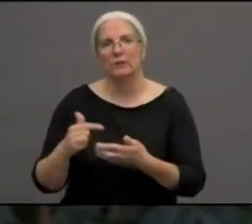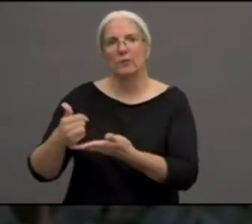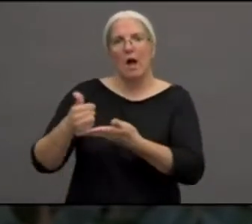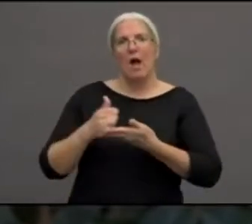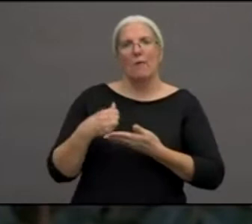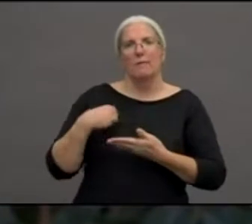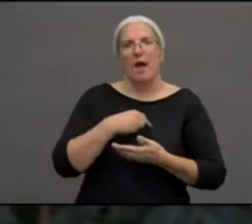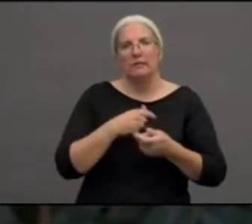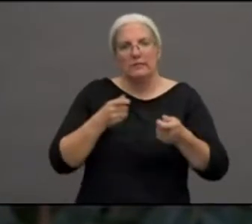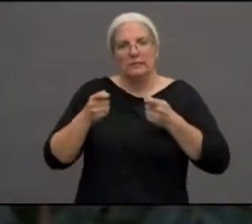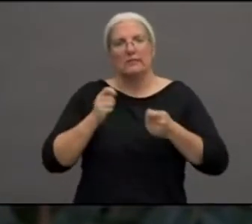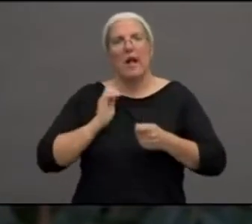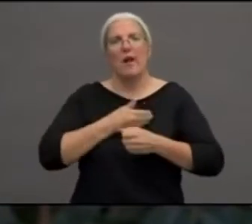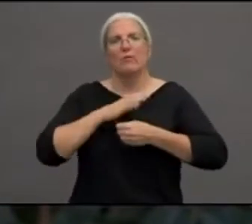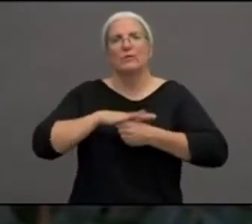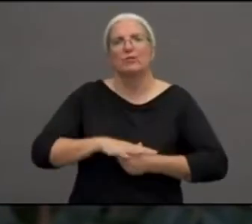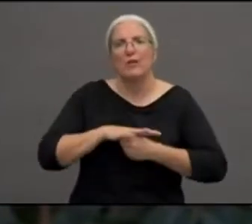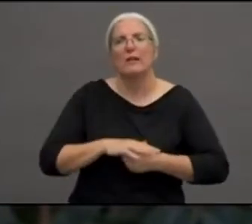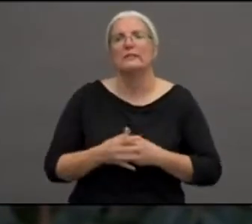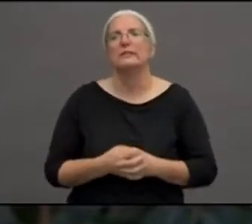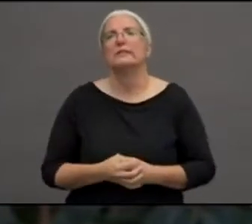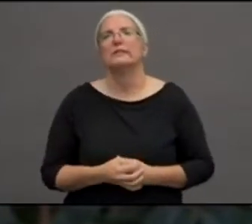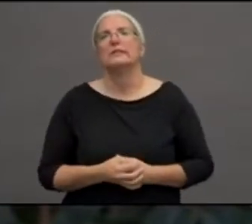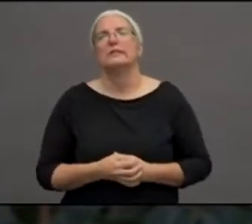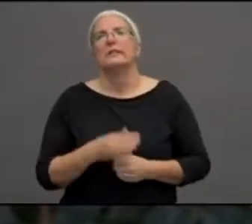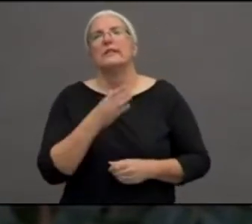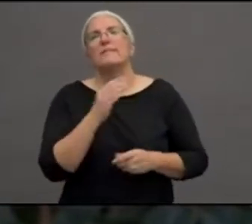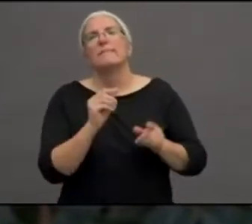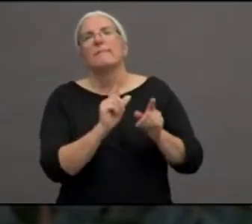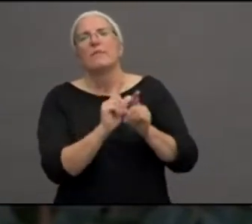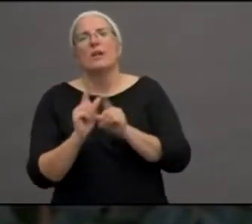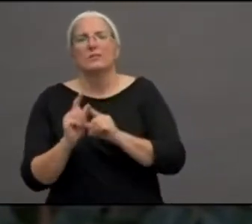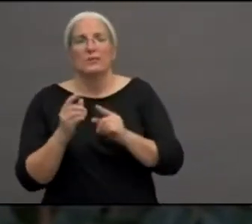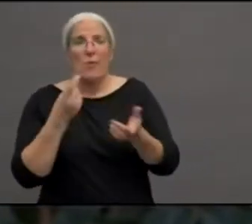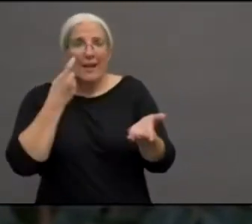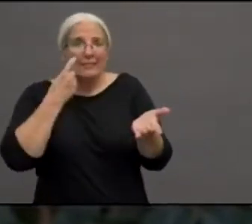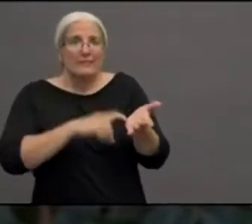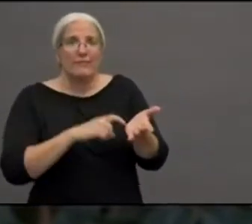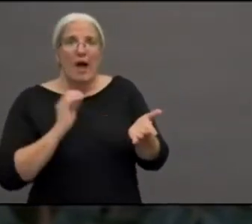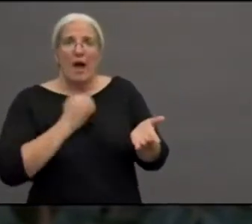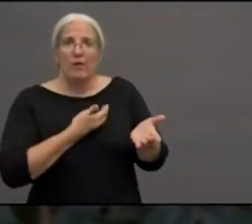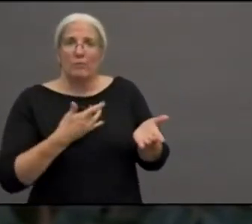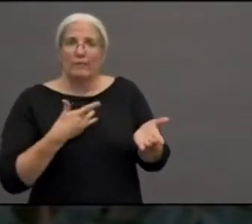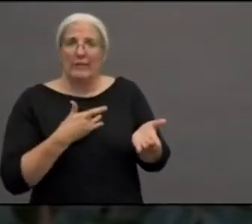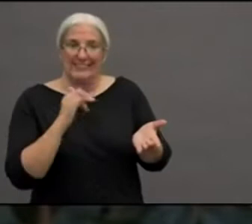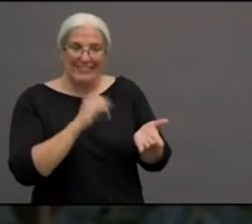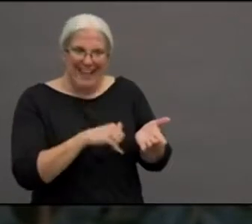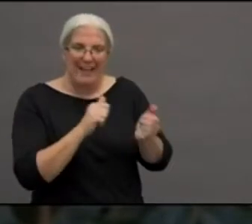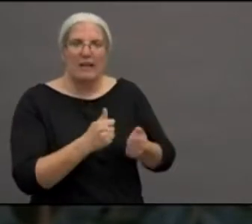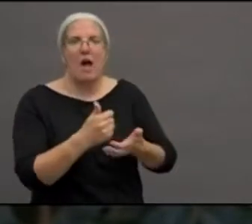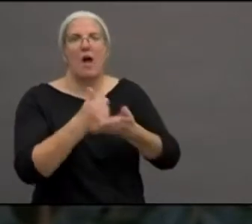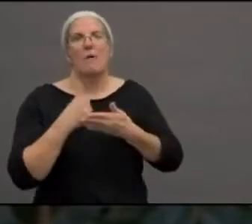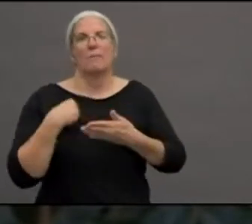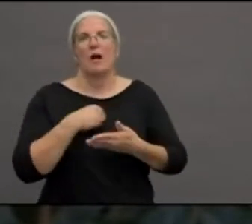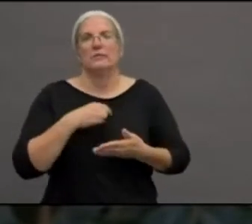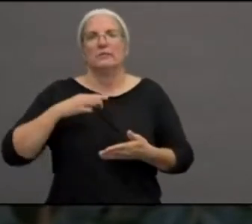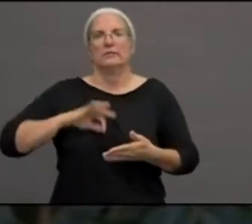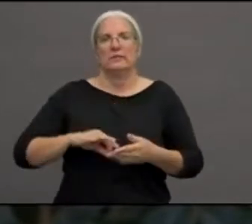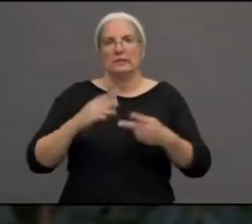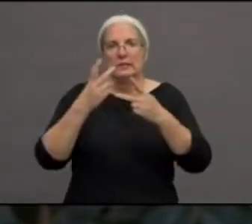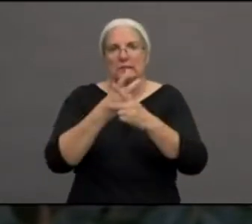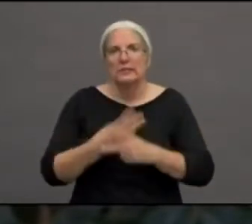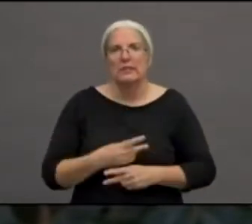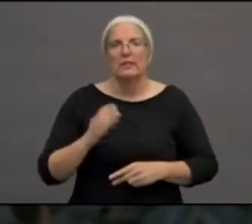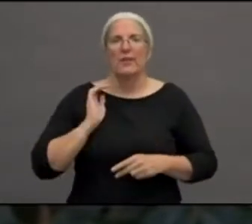manage and identify some feelings that can be helpful. You know, we ruminate on the